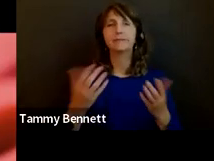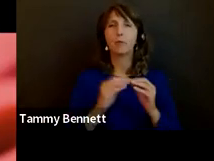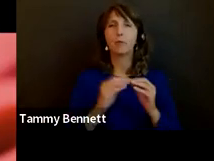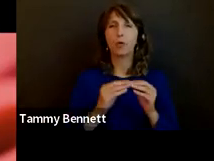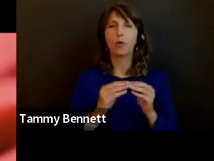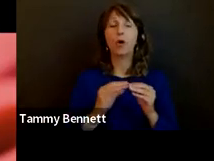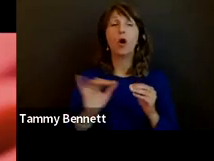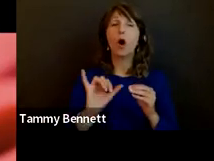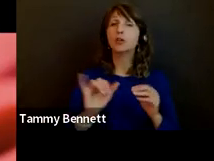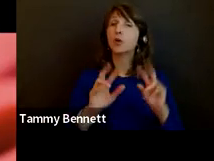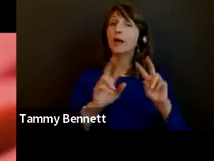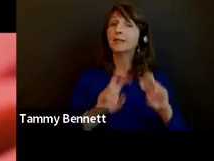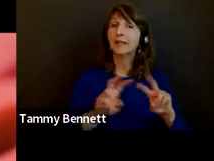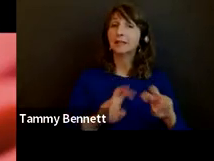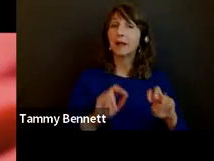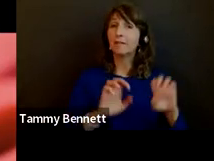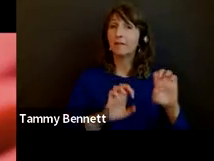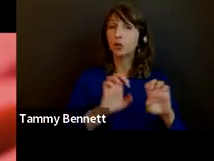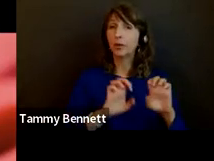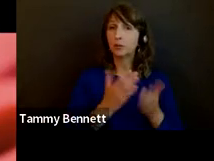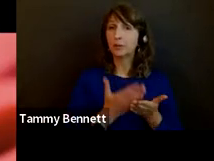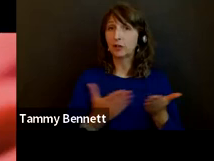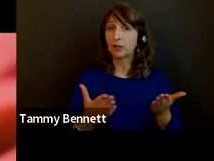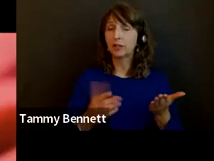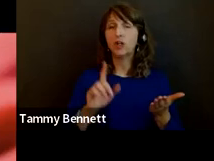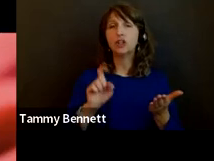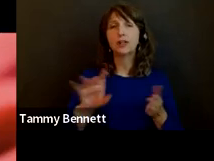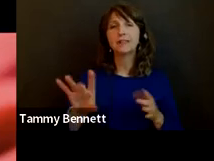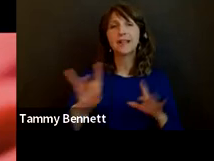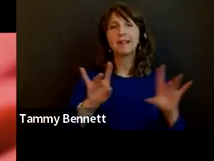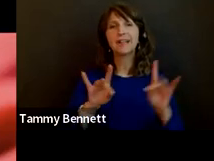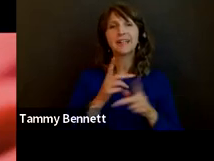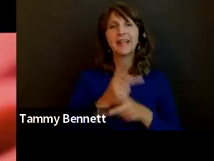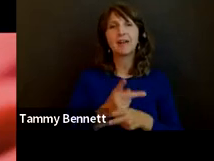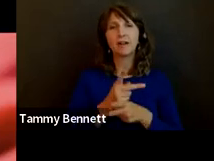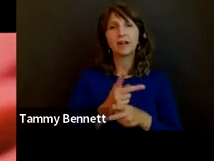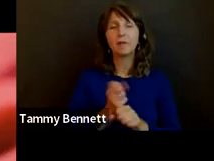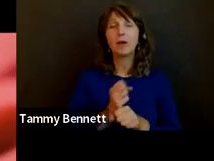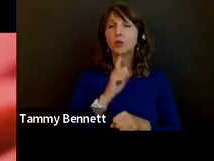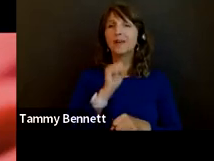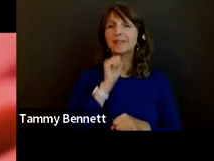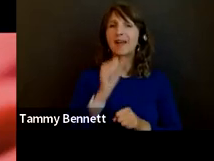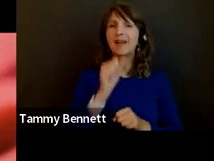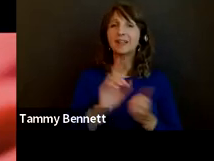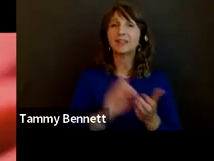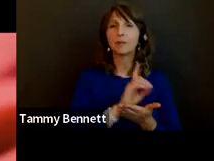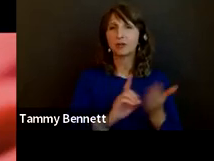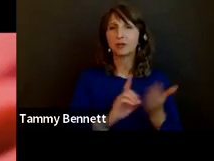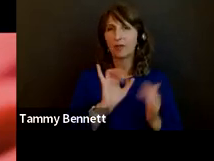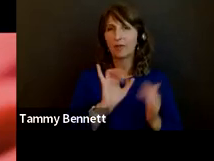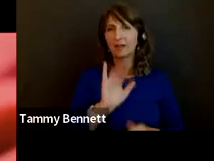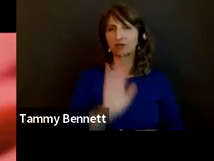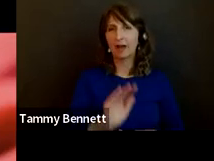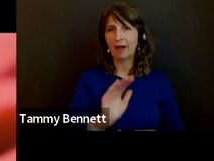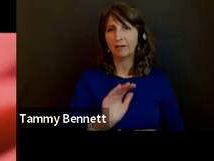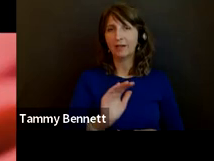evaluation materials should be selected and administered so that they are not discriminatory to the child and they provide relevant information